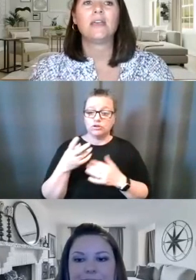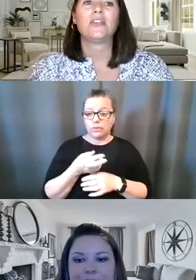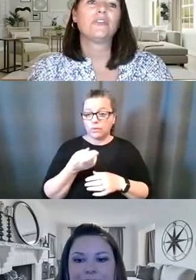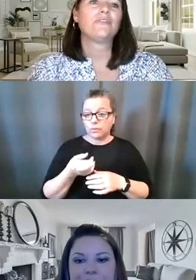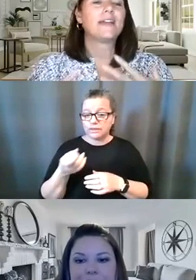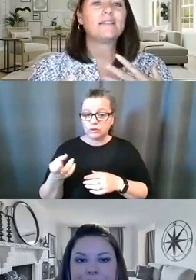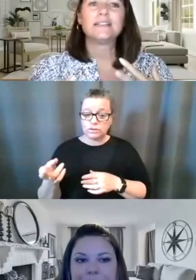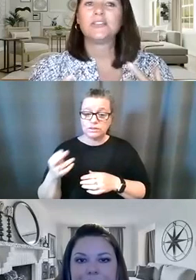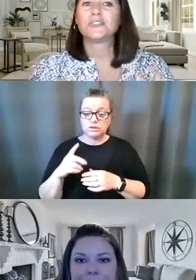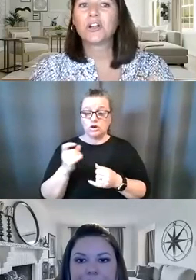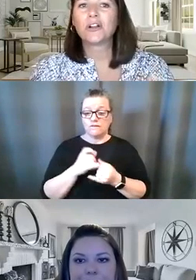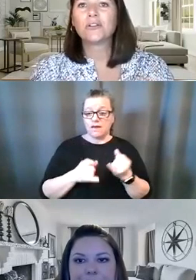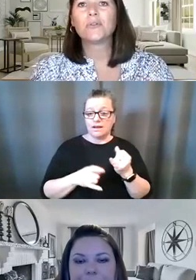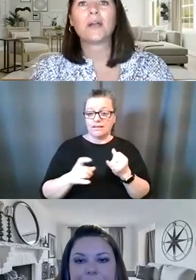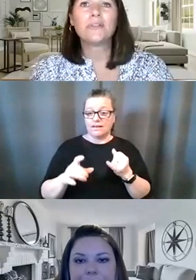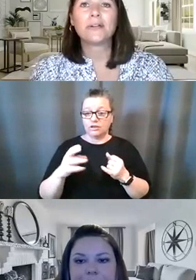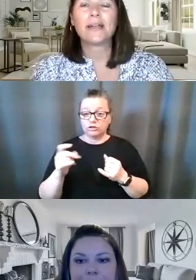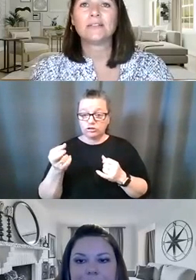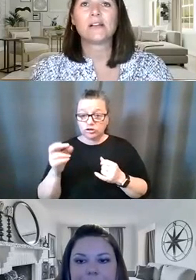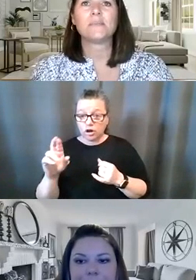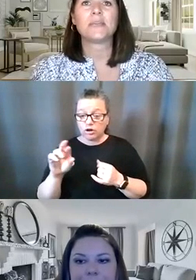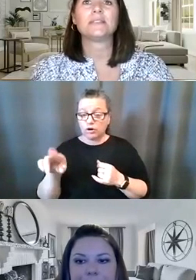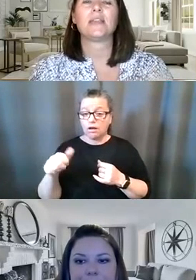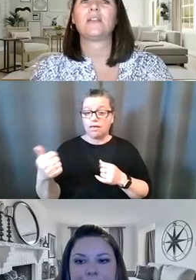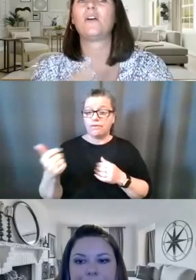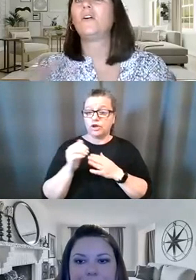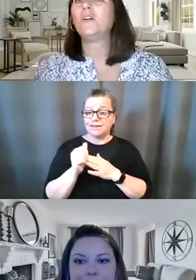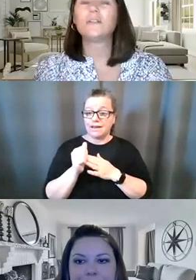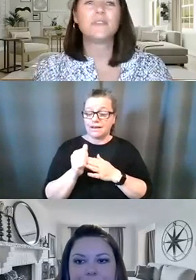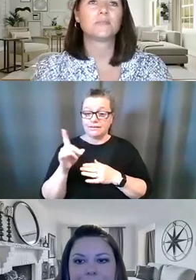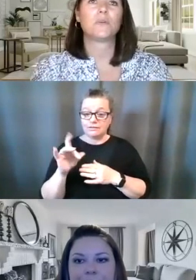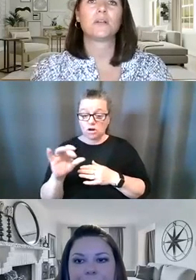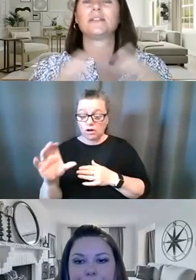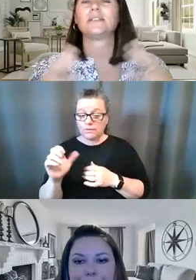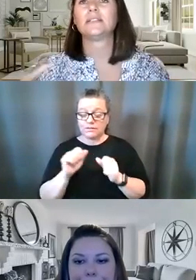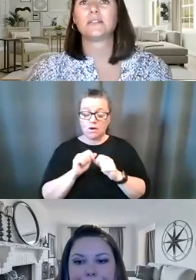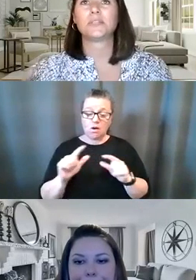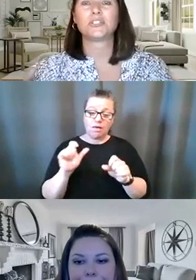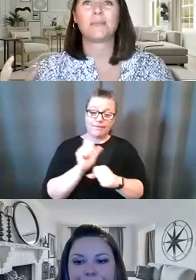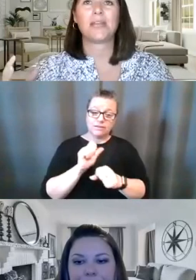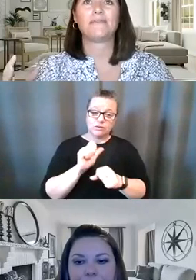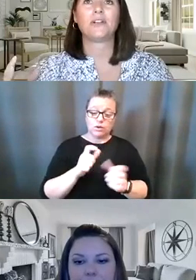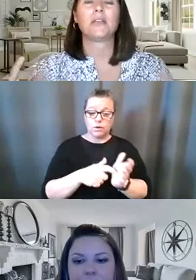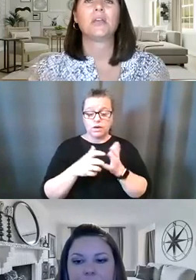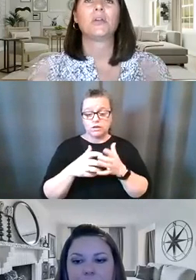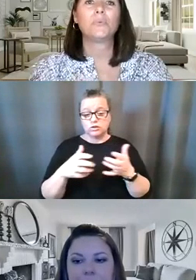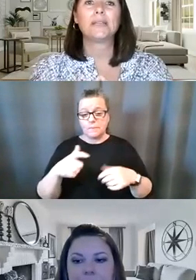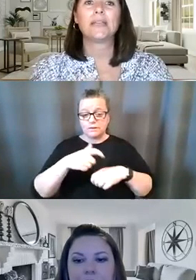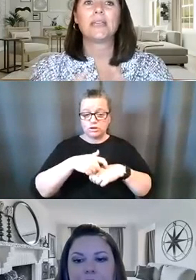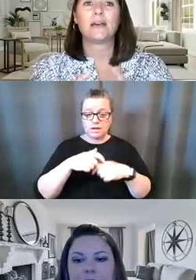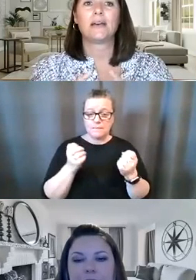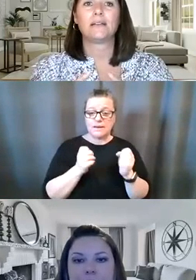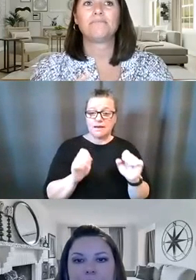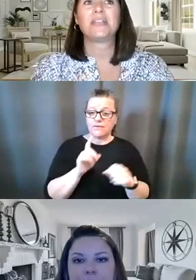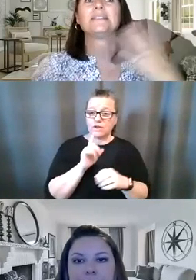need, you're finalizing your charter or other guiding documents, and all of this work that takes so much time and effort